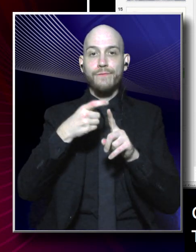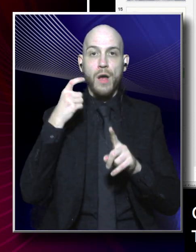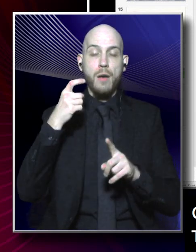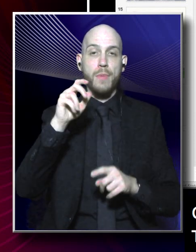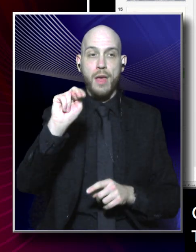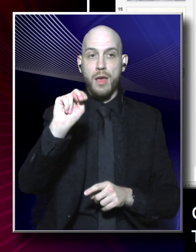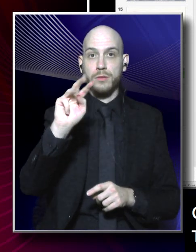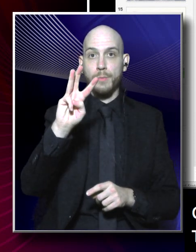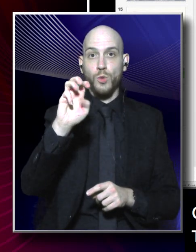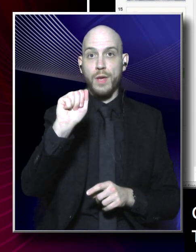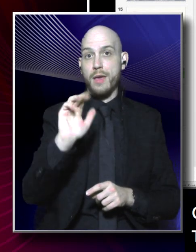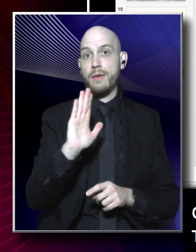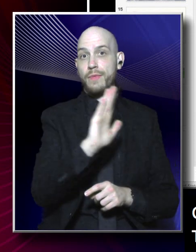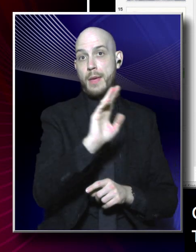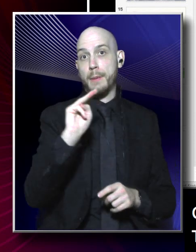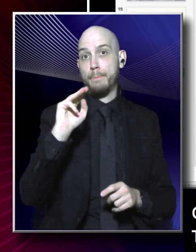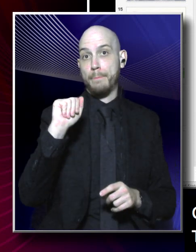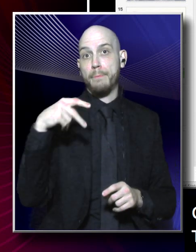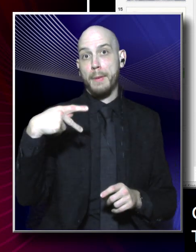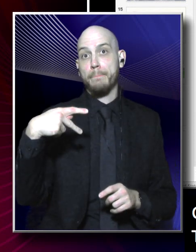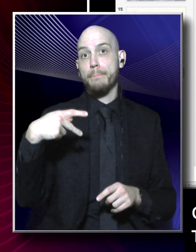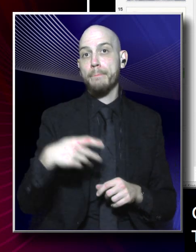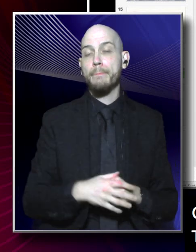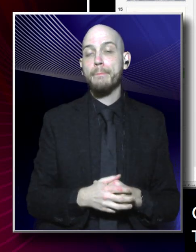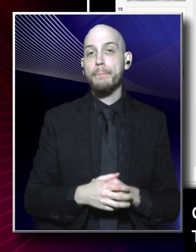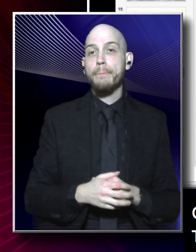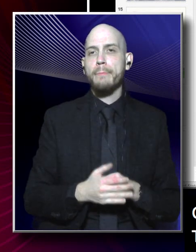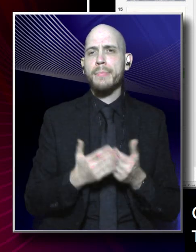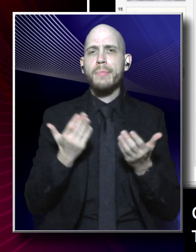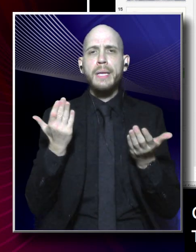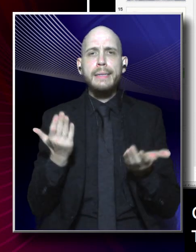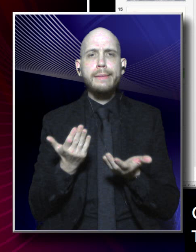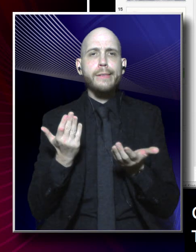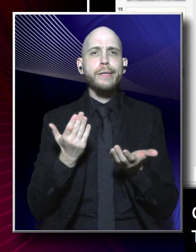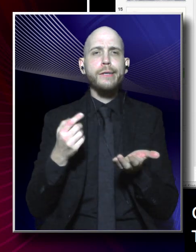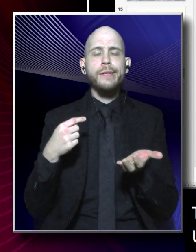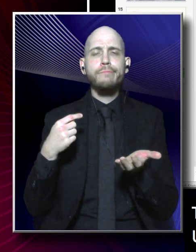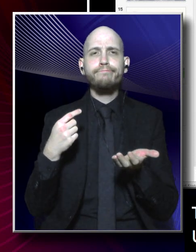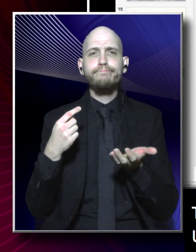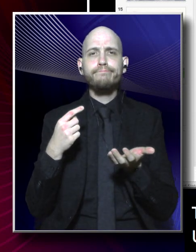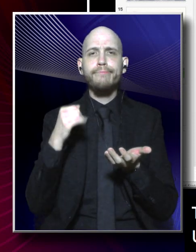NWA. For us, it's really used just as I